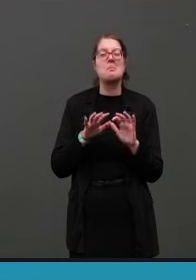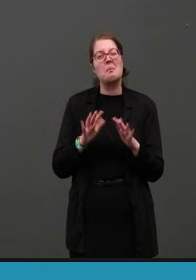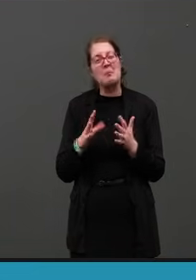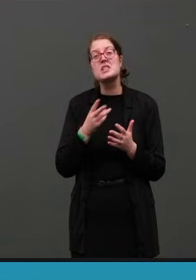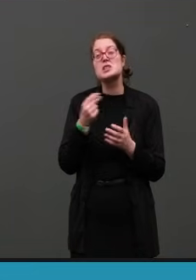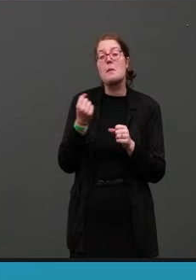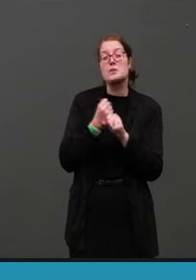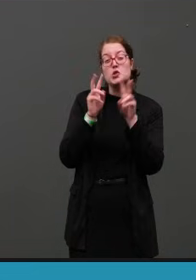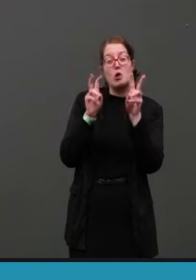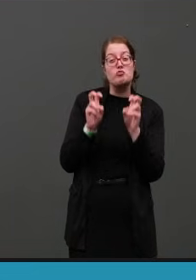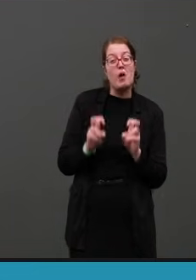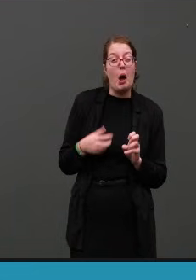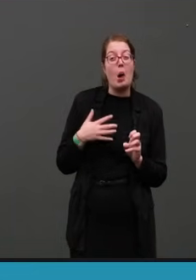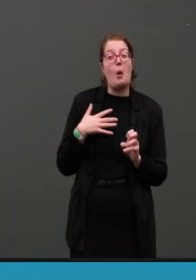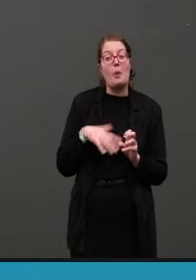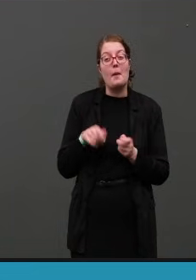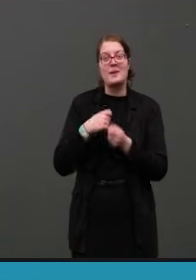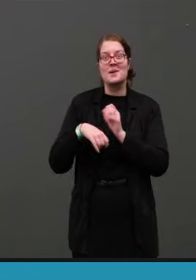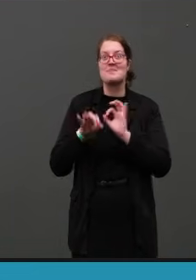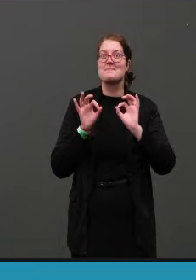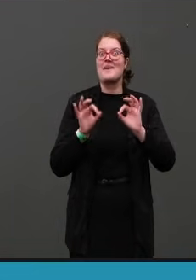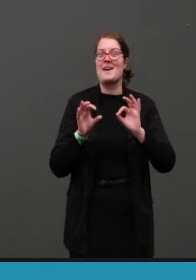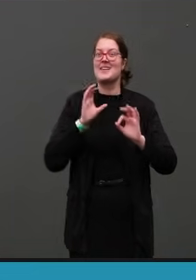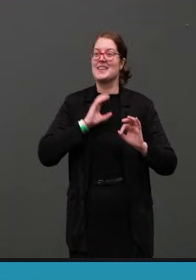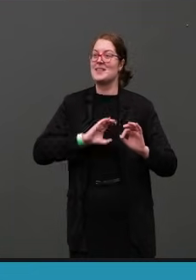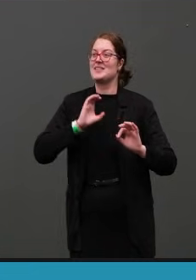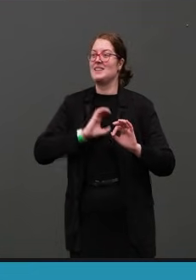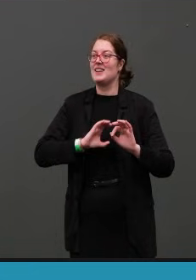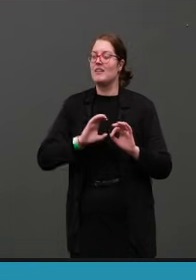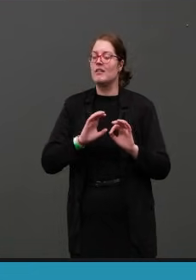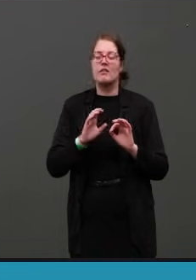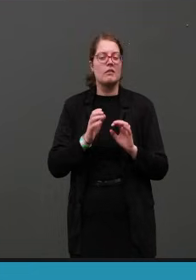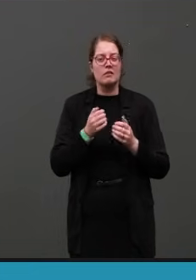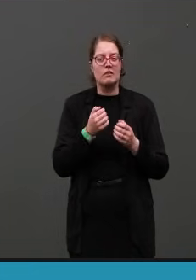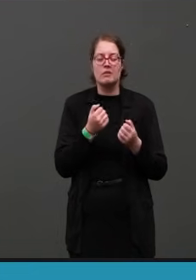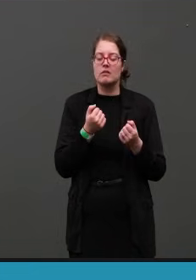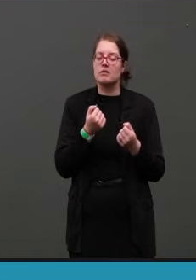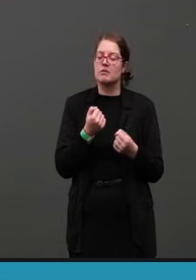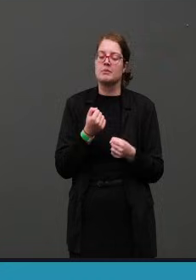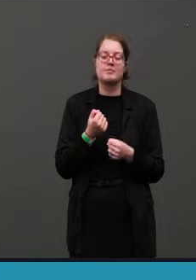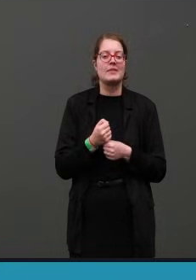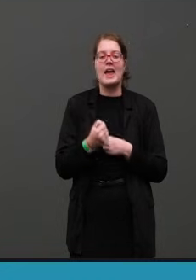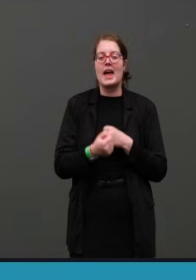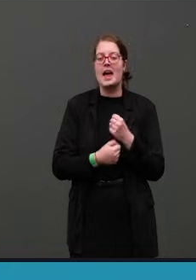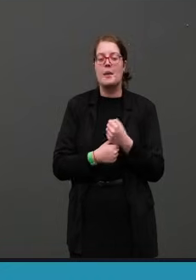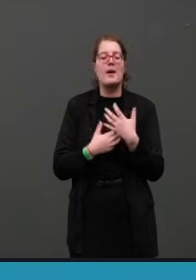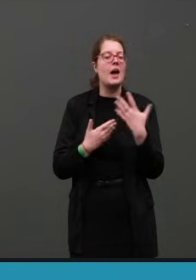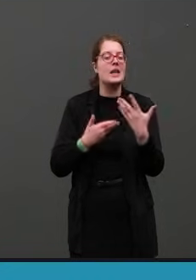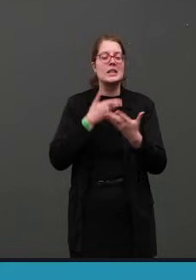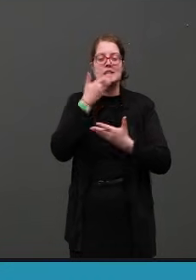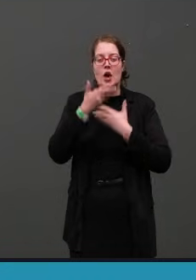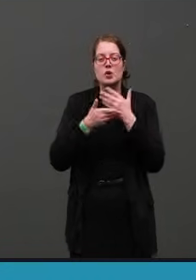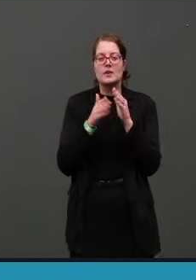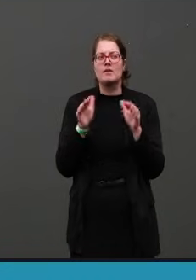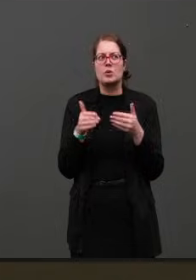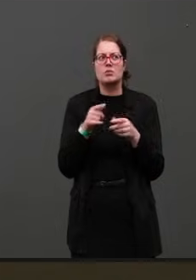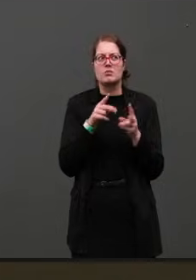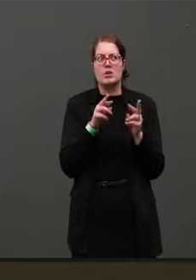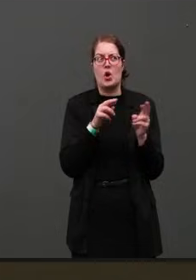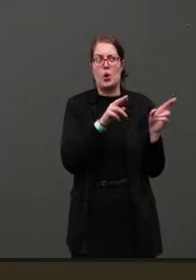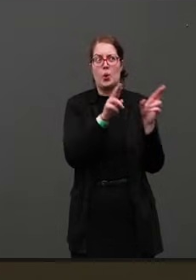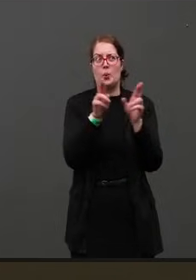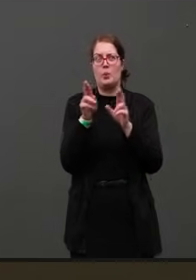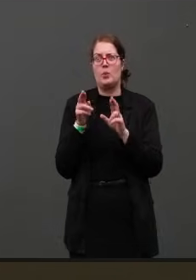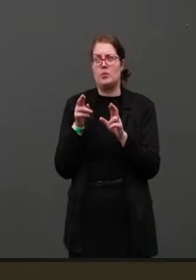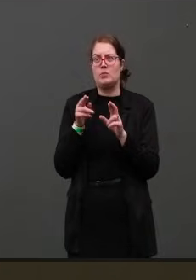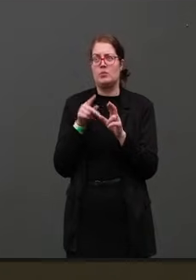want to become a perfect character, but in games with any kind of narrative focus, which, you know, I would hope everybody in this room is thinking